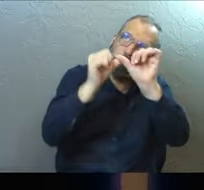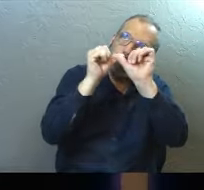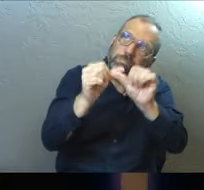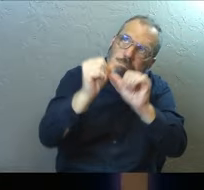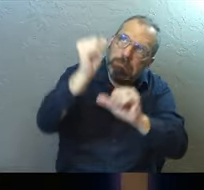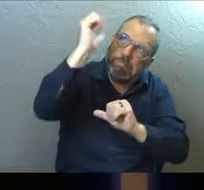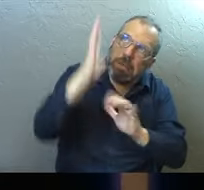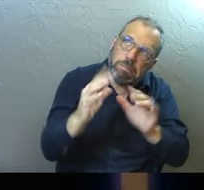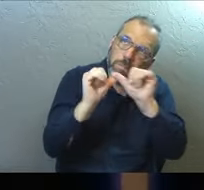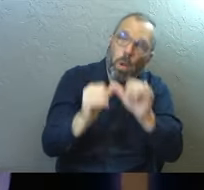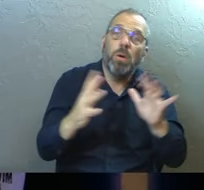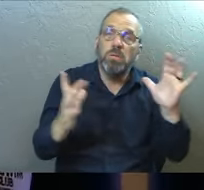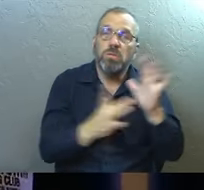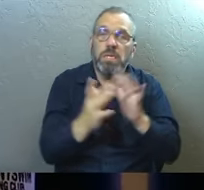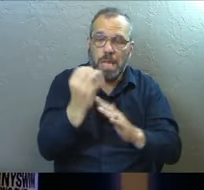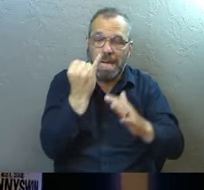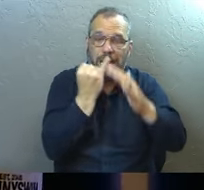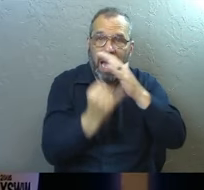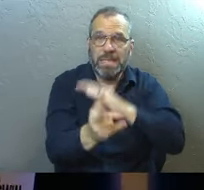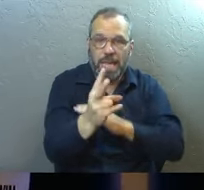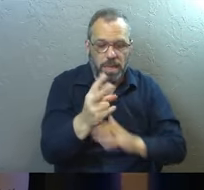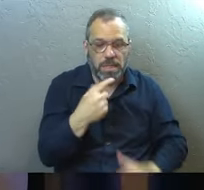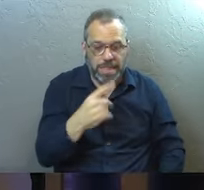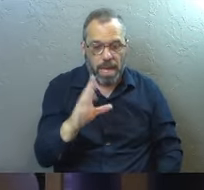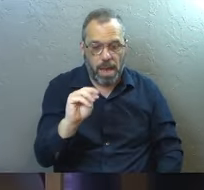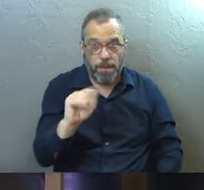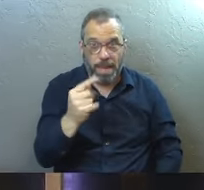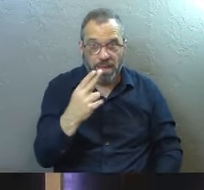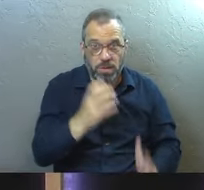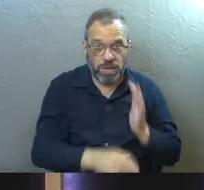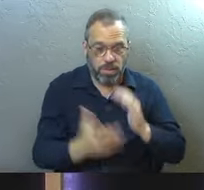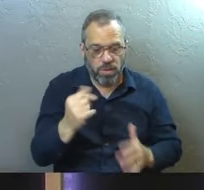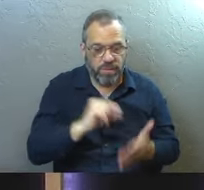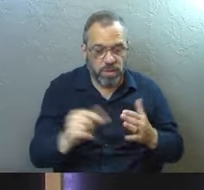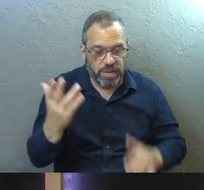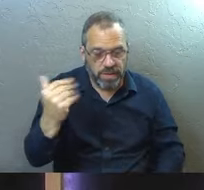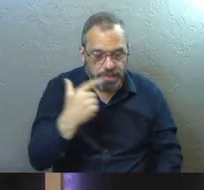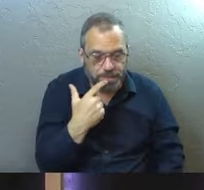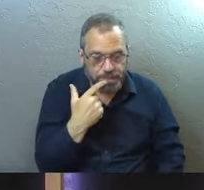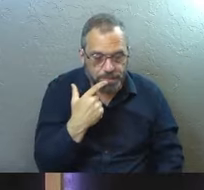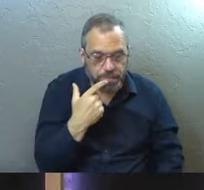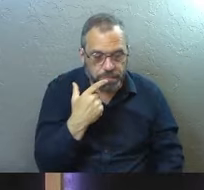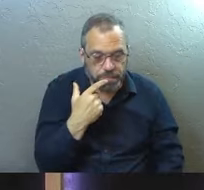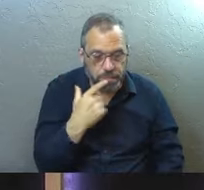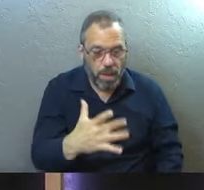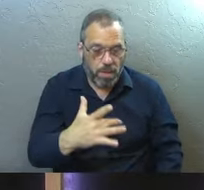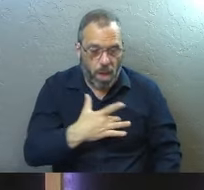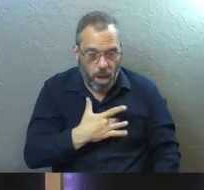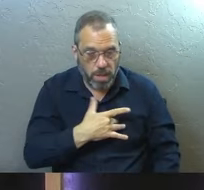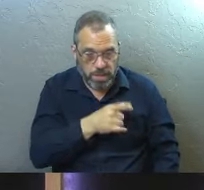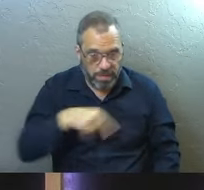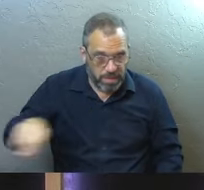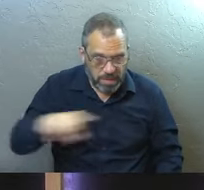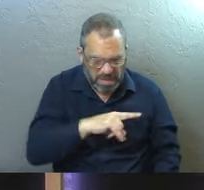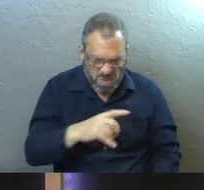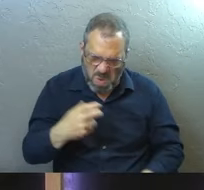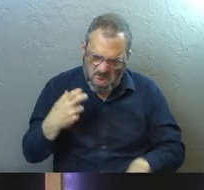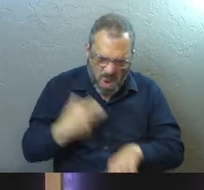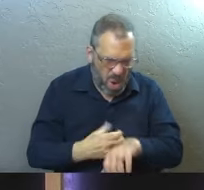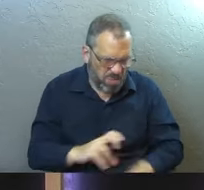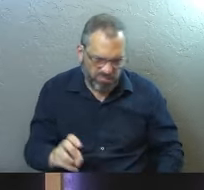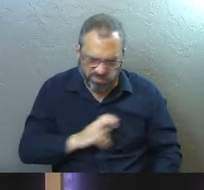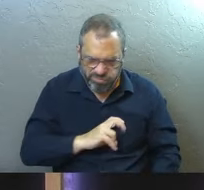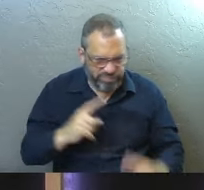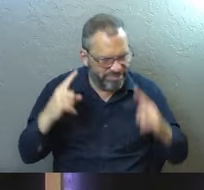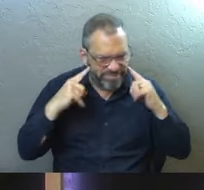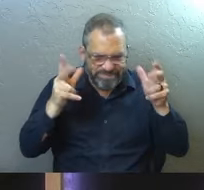with God. And so Jesus, quoting Isaiah, says in Matthew chapter 13, verse 15, "For the hearts of these people are hardened and their